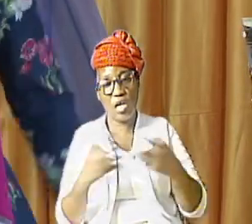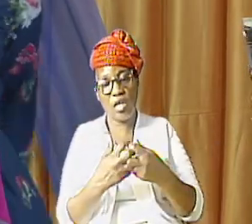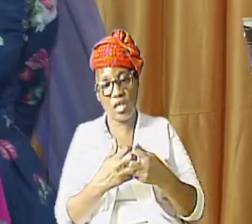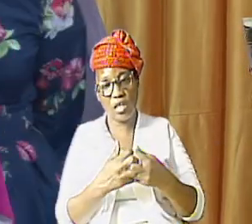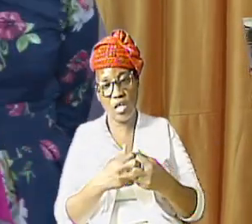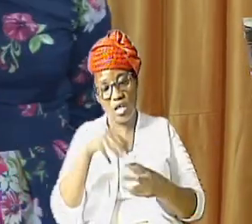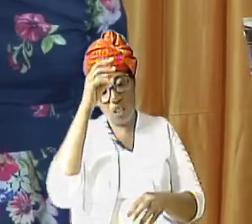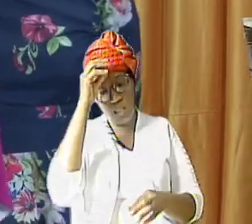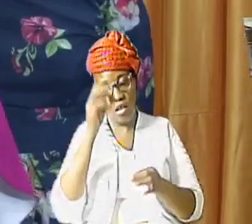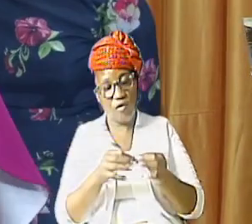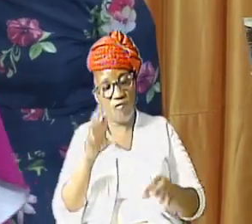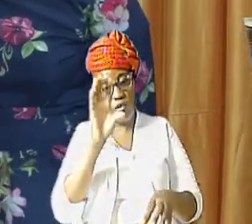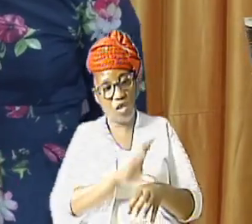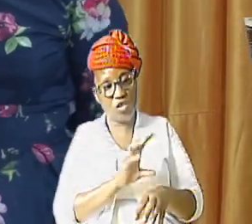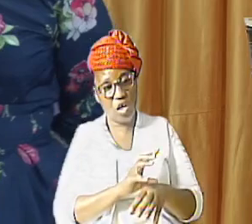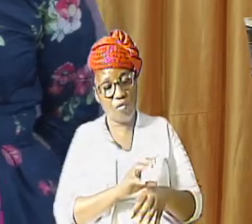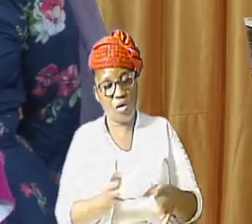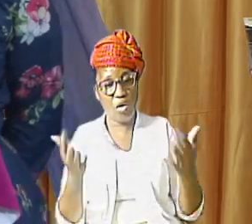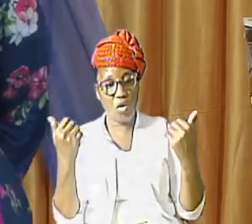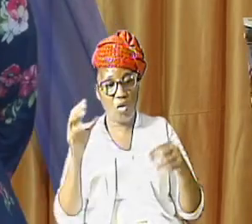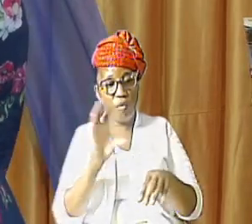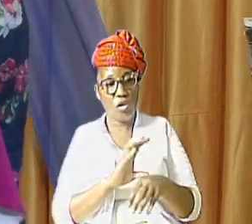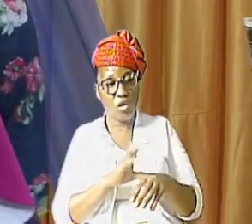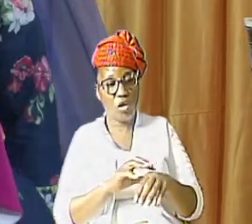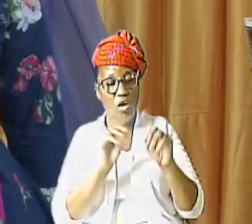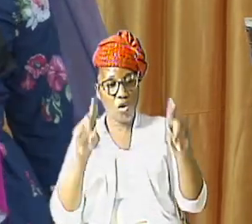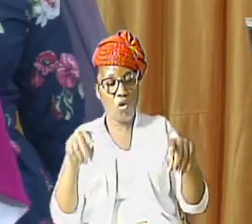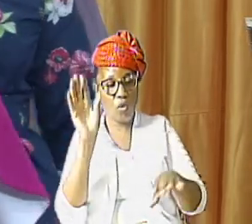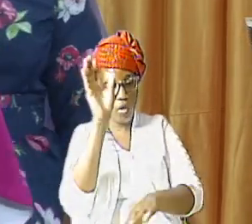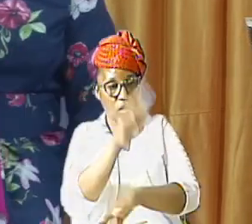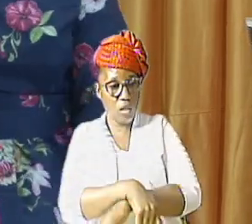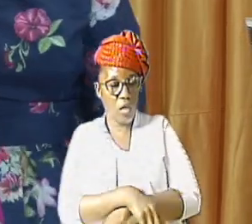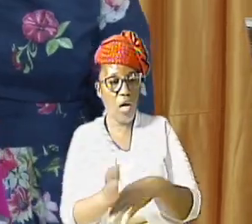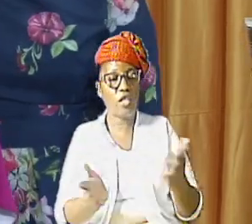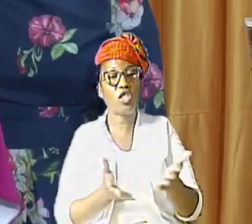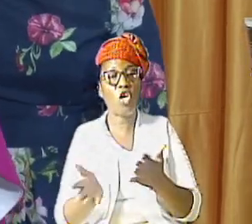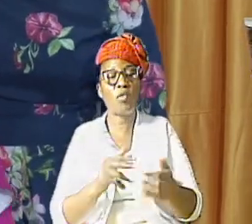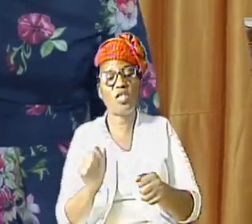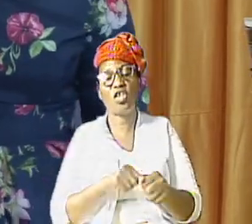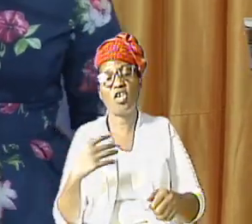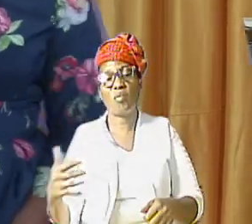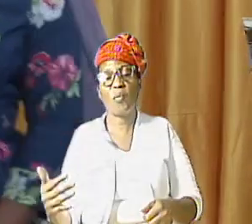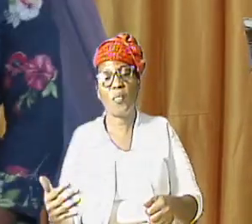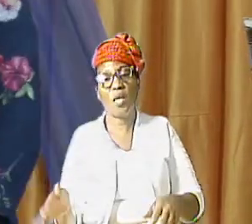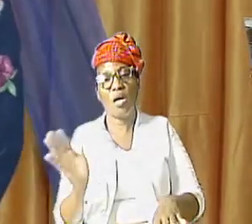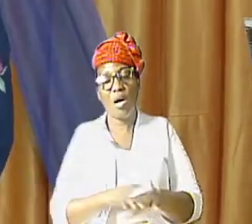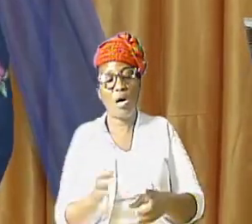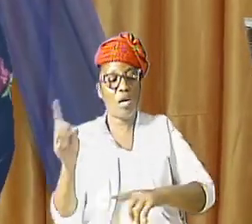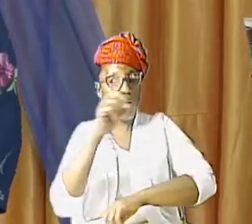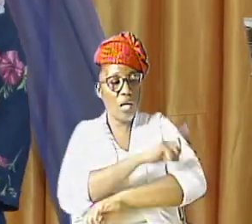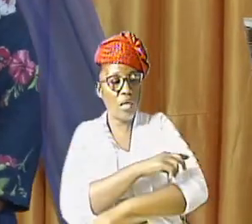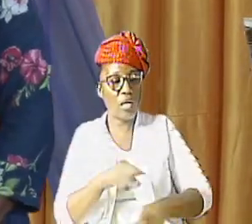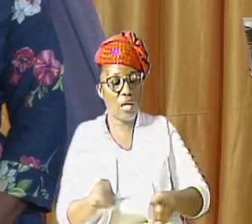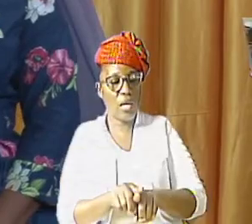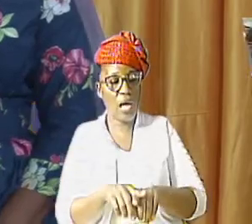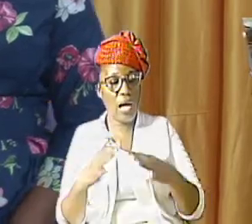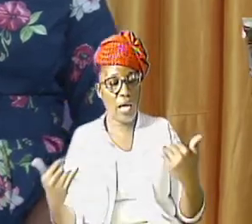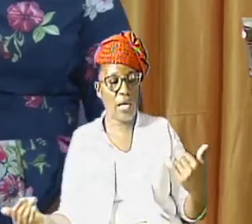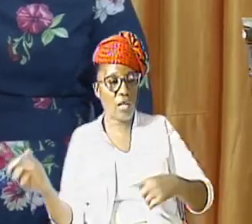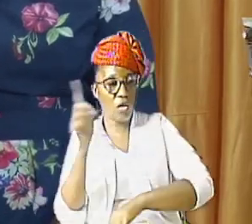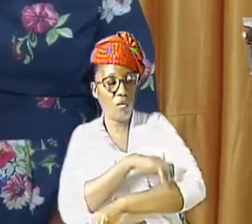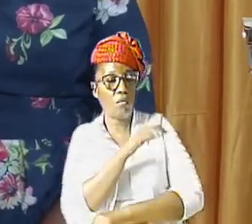know, coming into church, and we go to night services and, you know, everything. And even on a day like today when you're